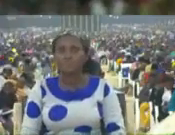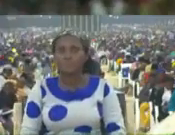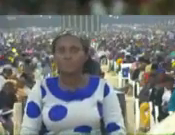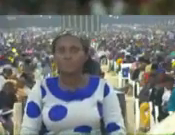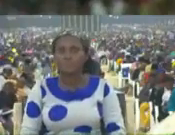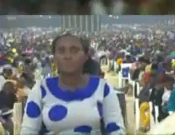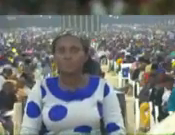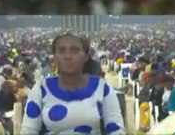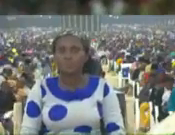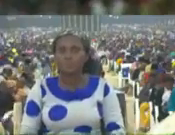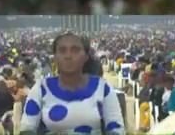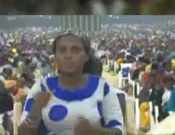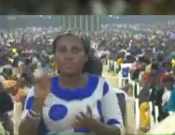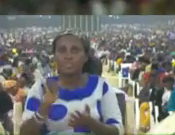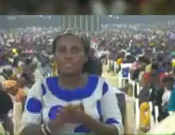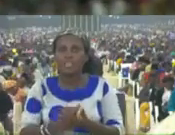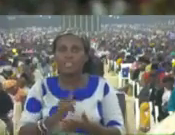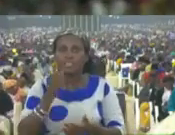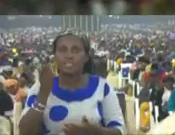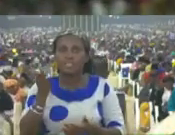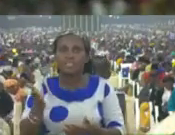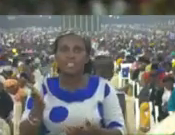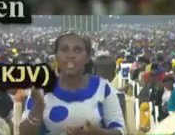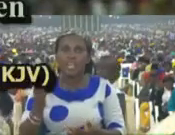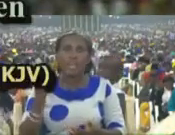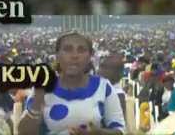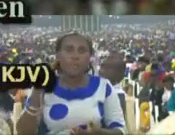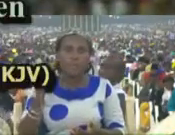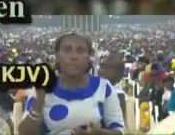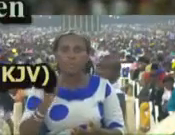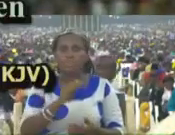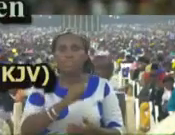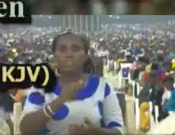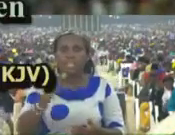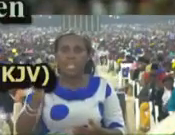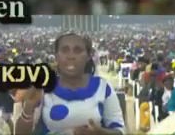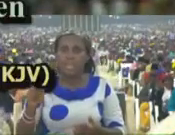that there was a valley full of dry bones.